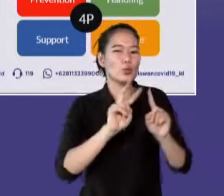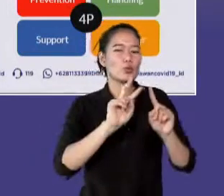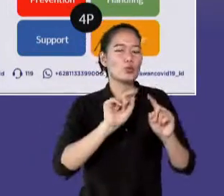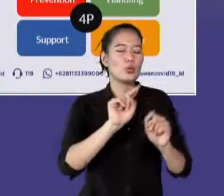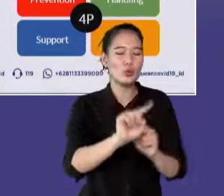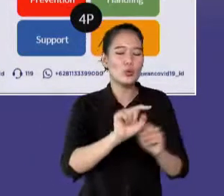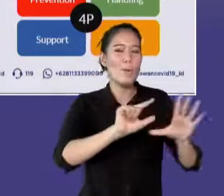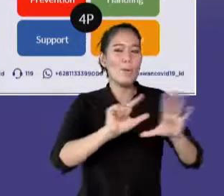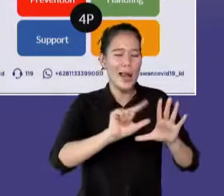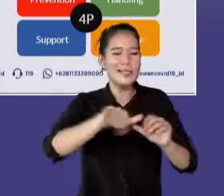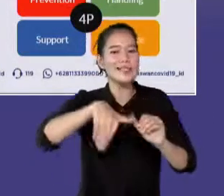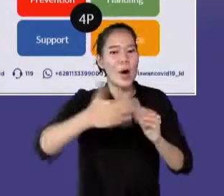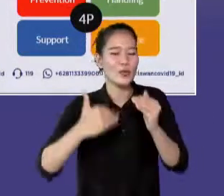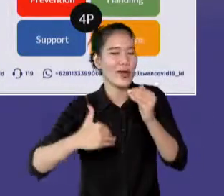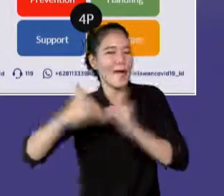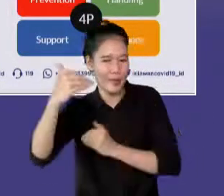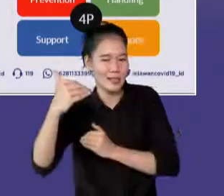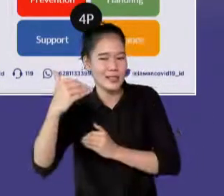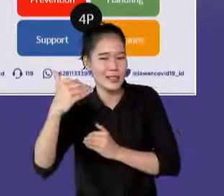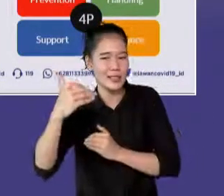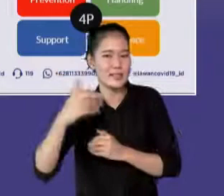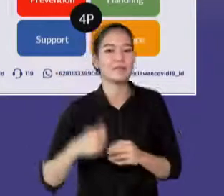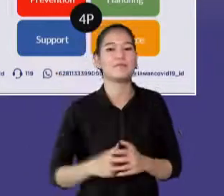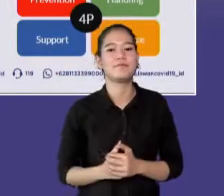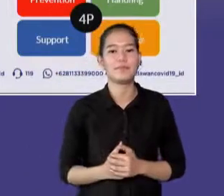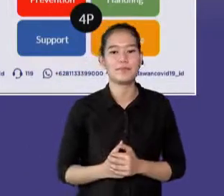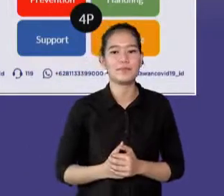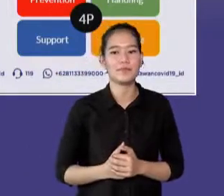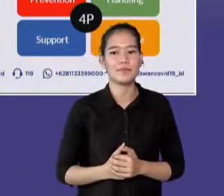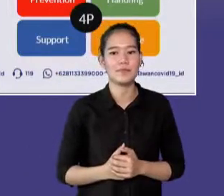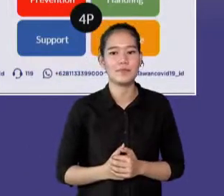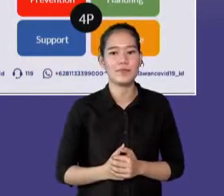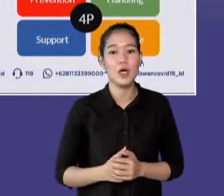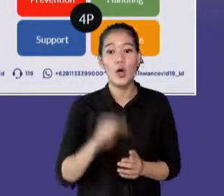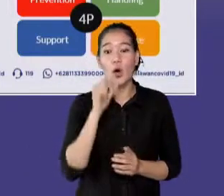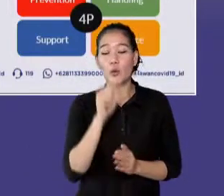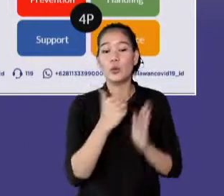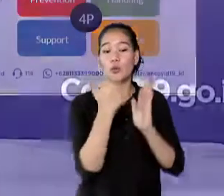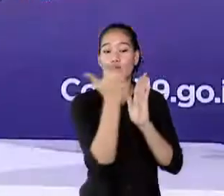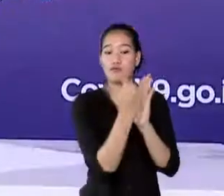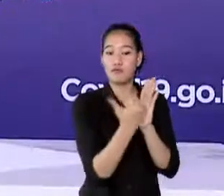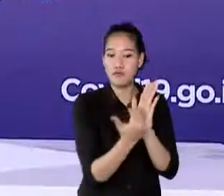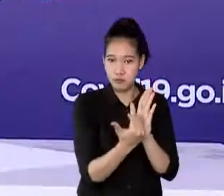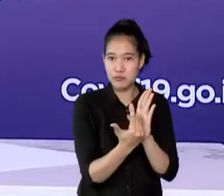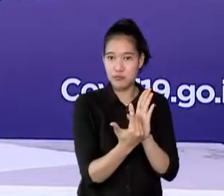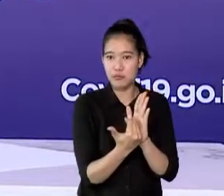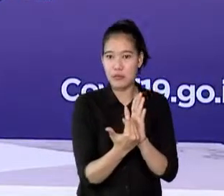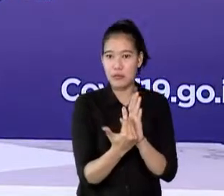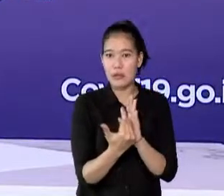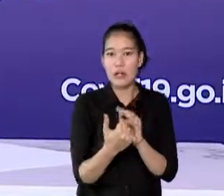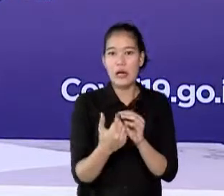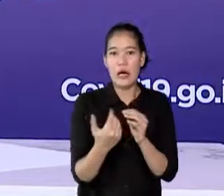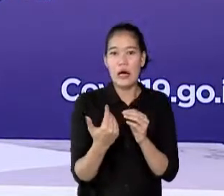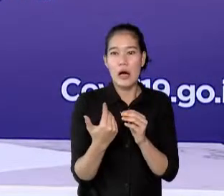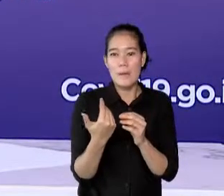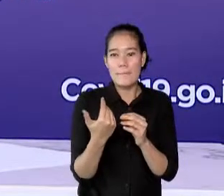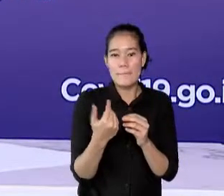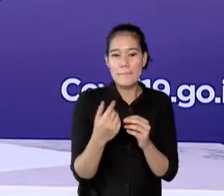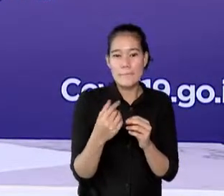older. Apart from the aforementioned requirements, mudik is not